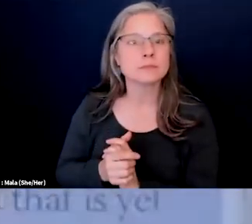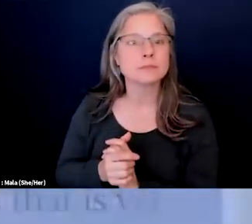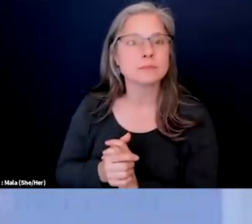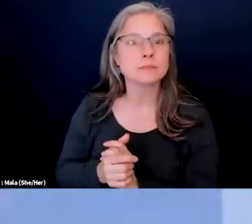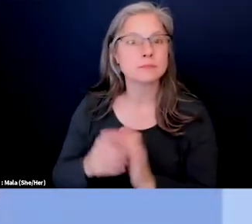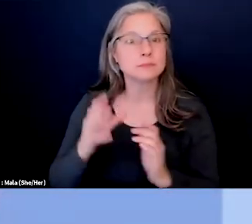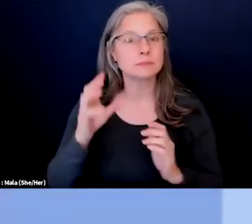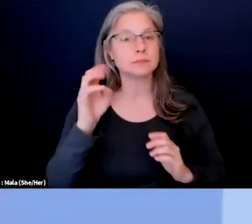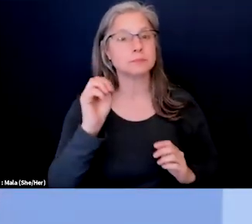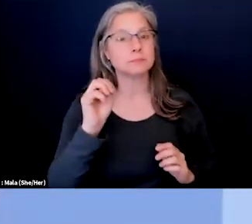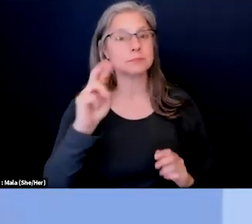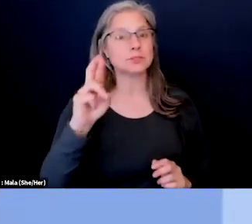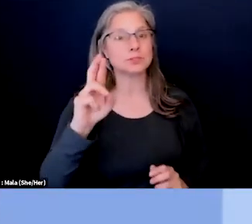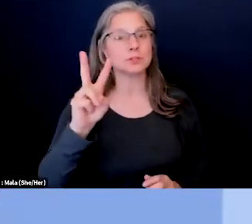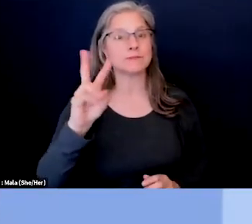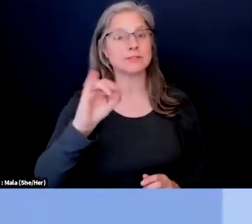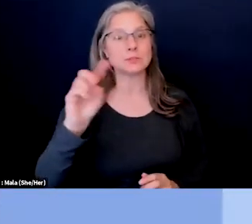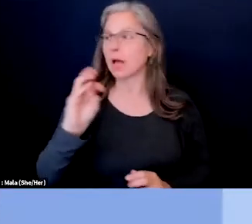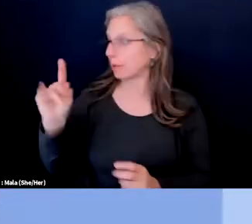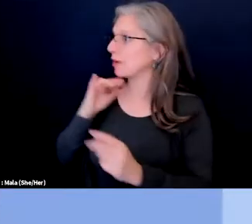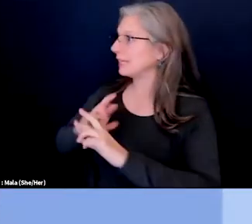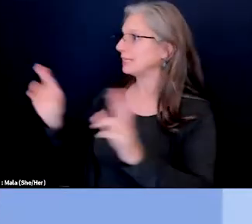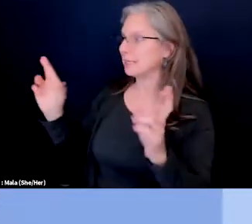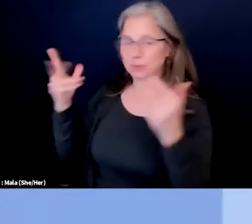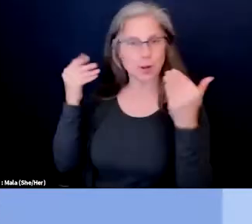Mr. Vizzolini. I'm ready. Here we go.